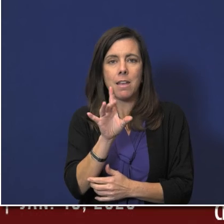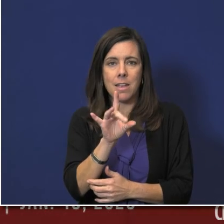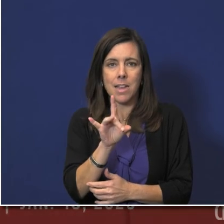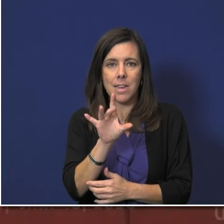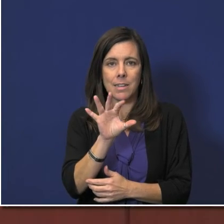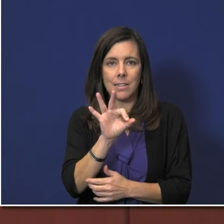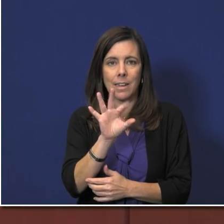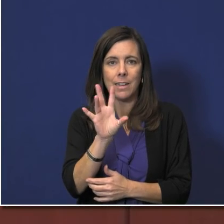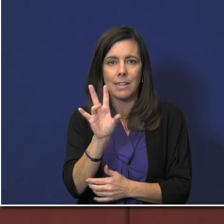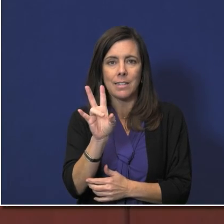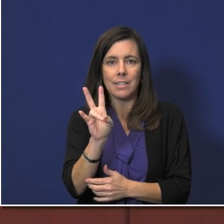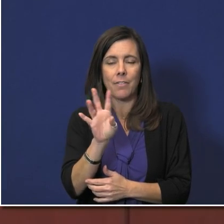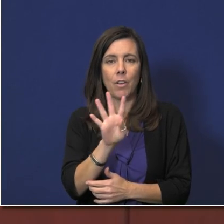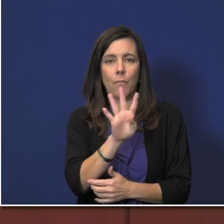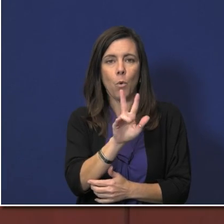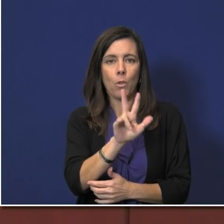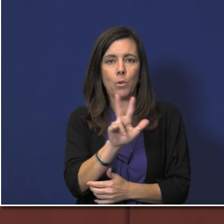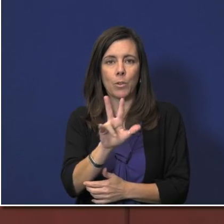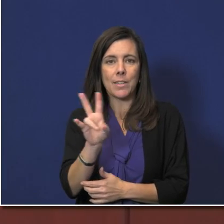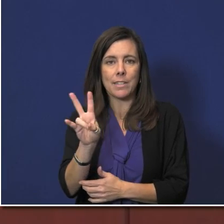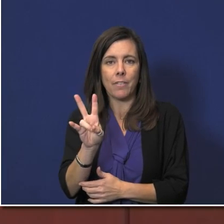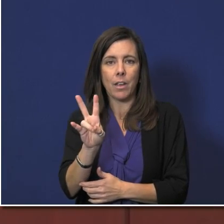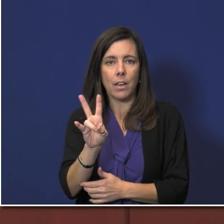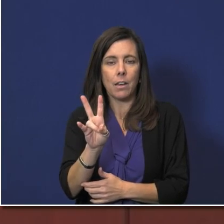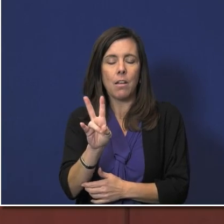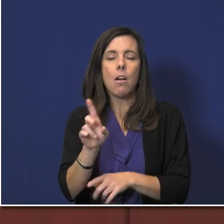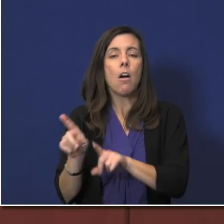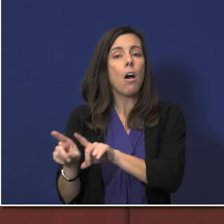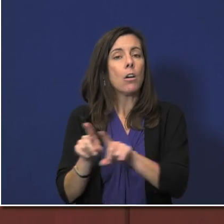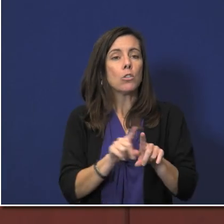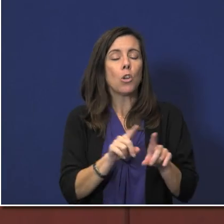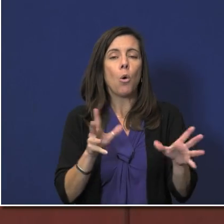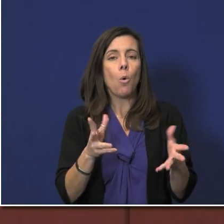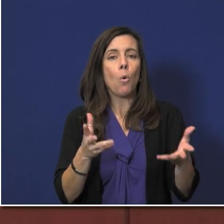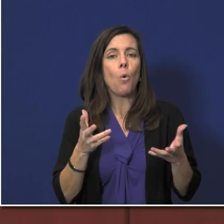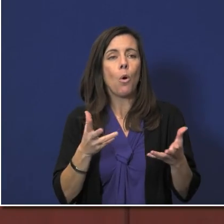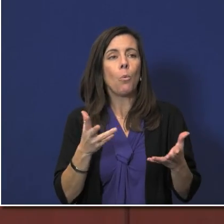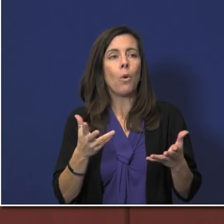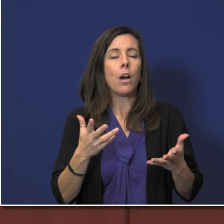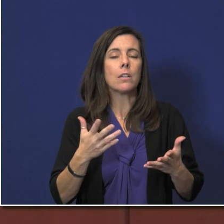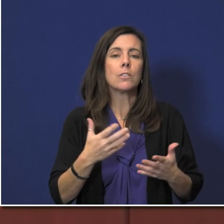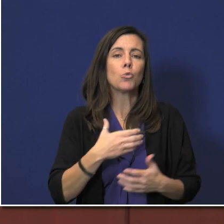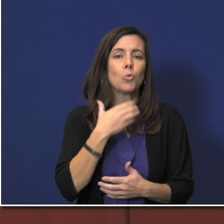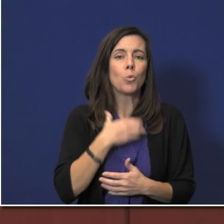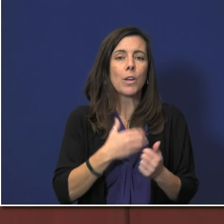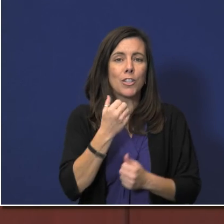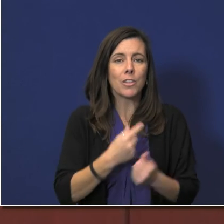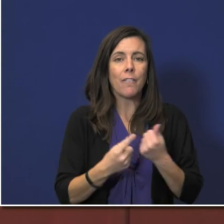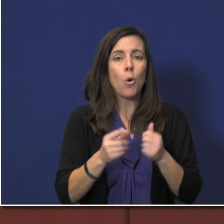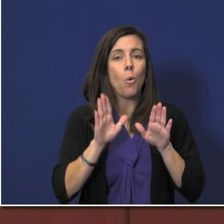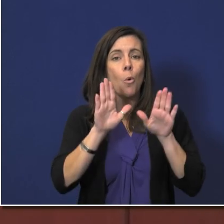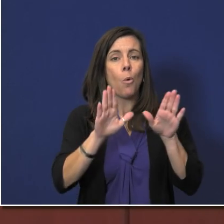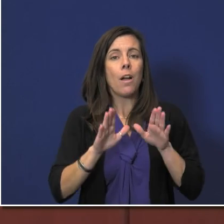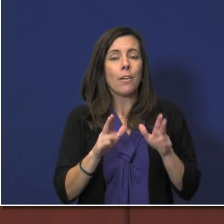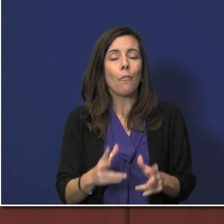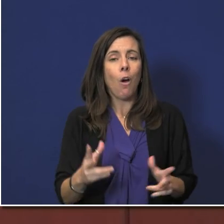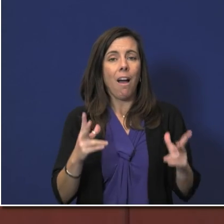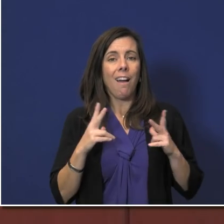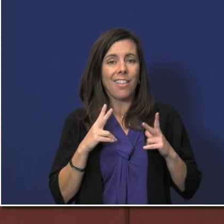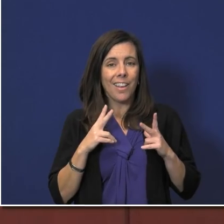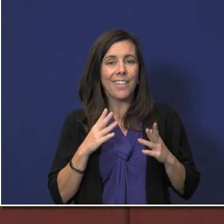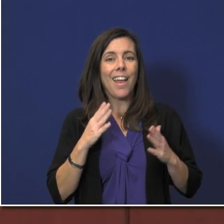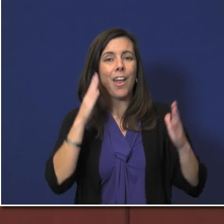281-897-4337. Certainly, I would extend my warmest holiday wishes. I hope that everyone will